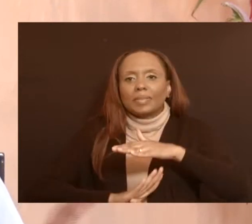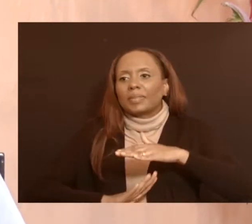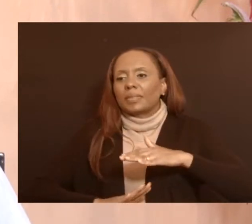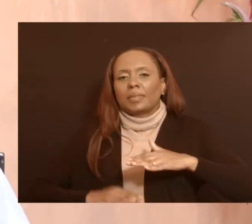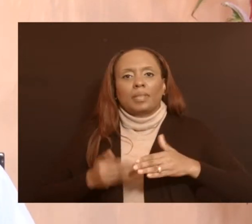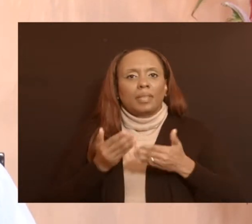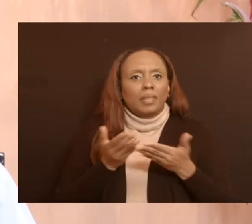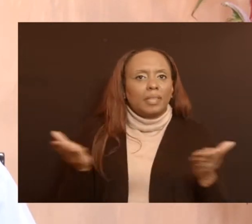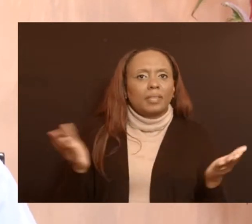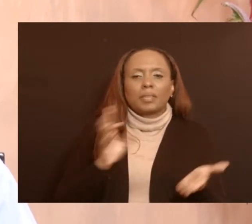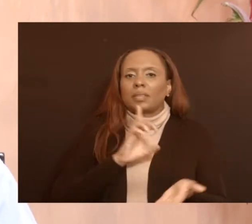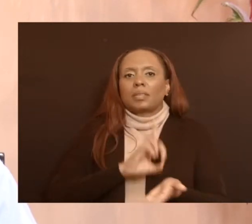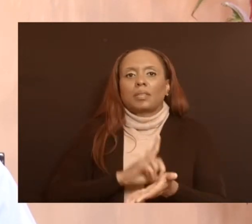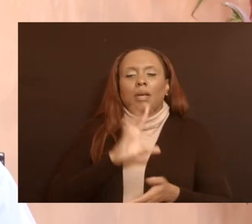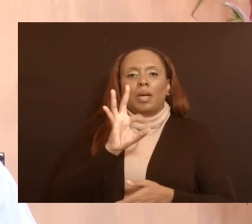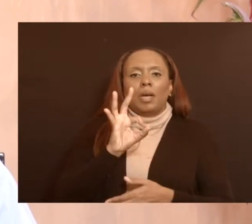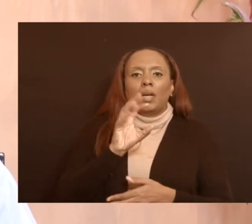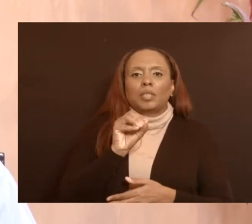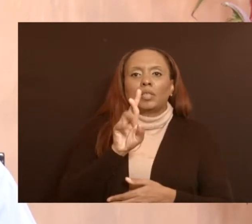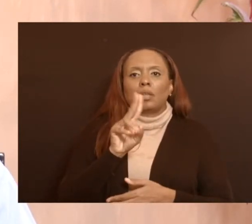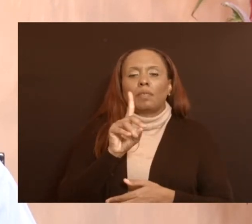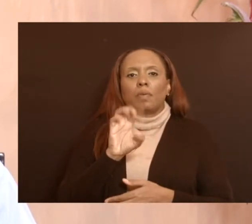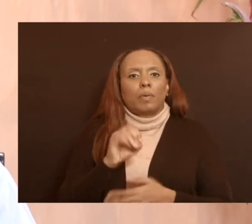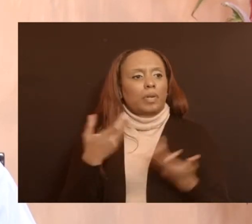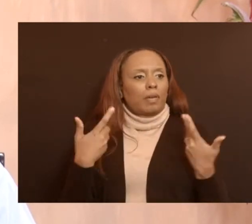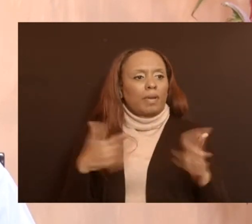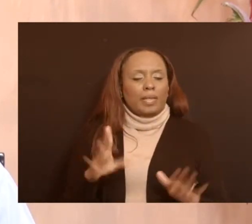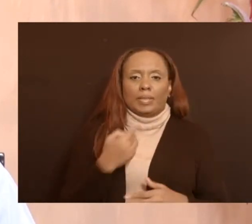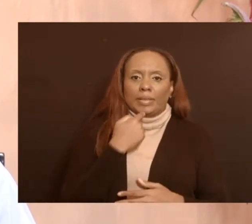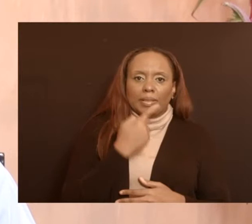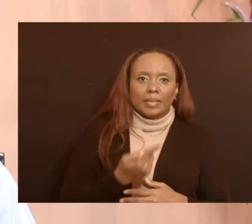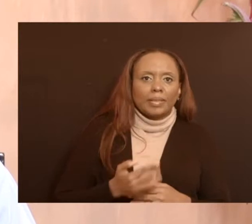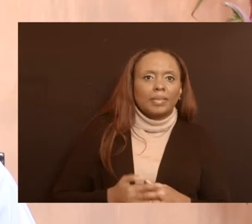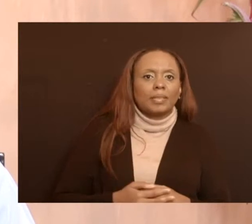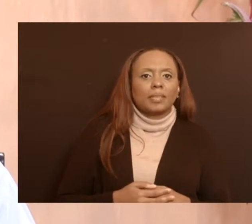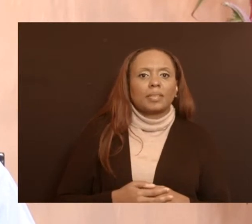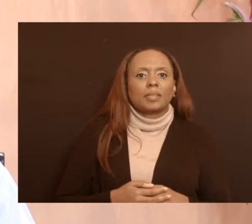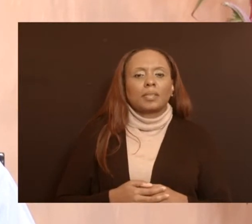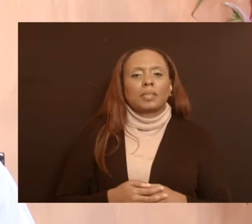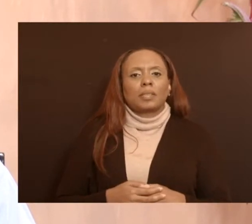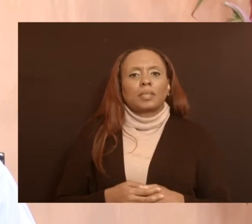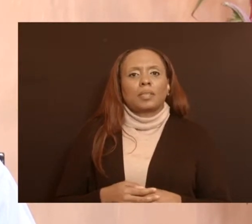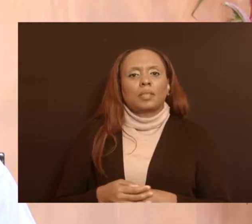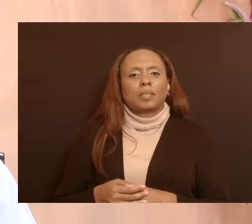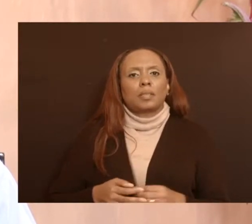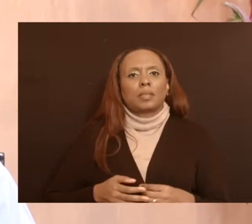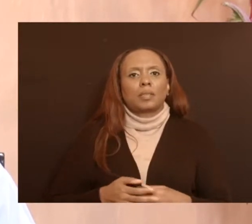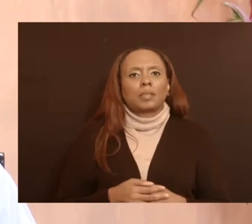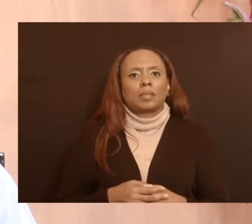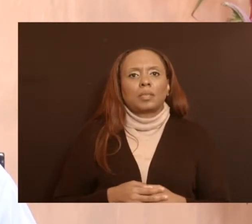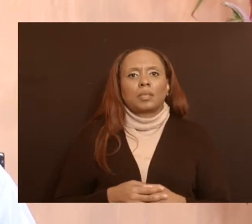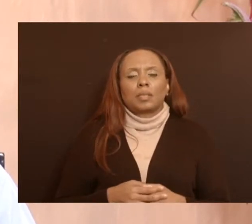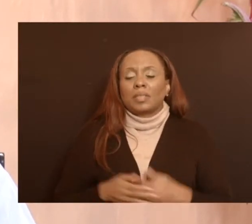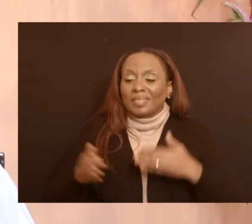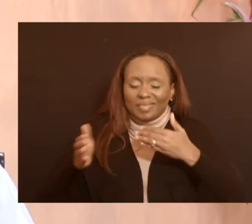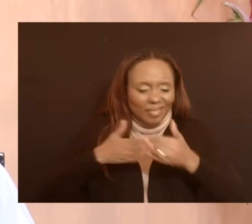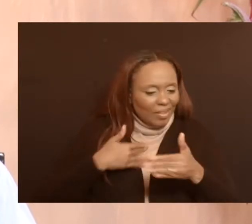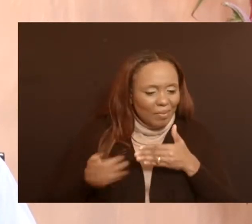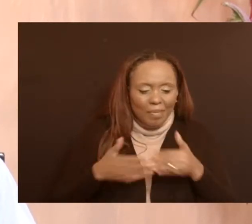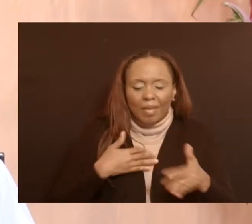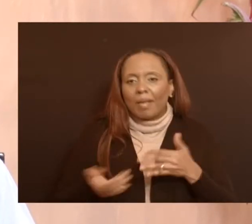and Dr. Ford would have highlighted some of this, but the very basic things, Barry, irrespective